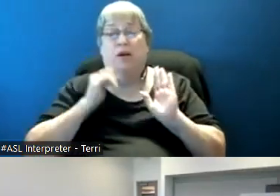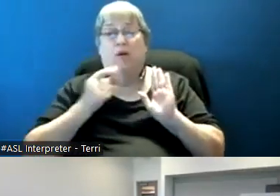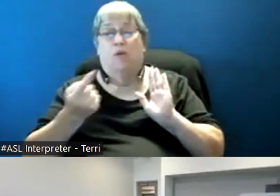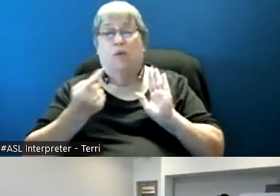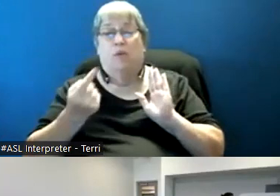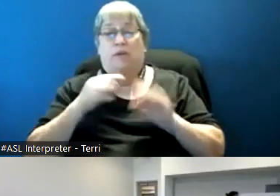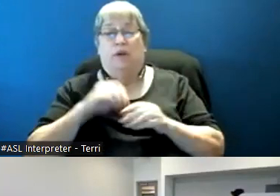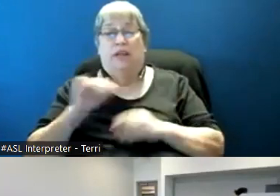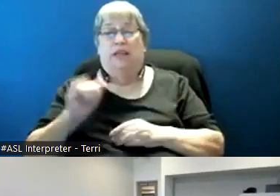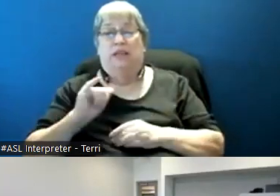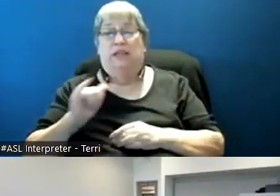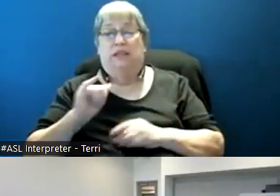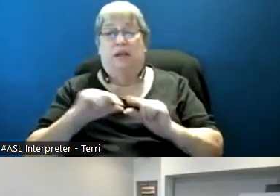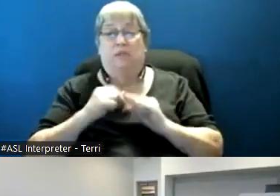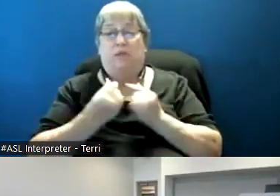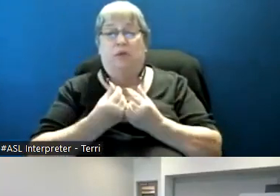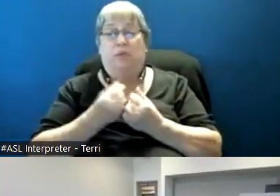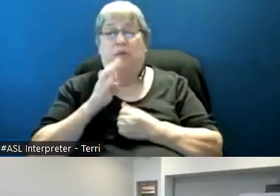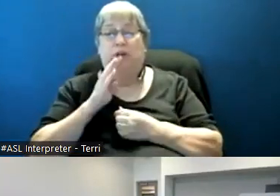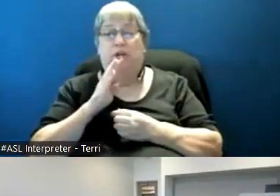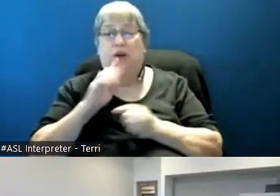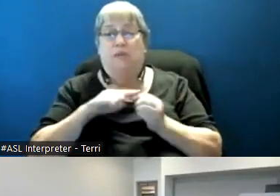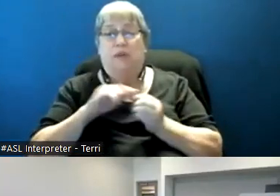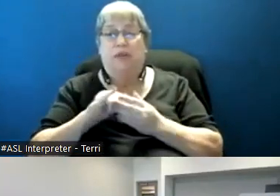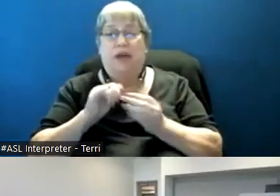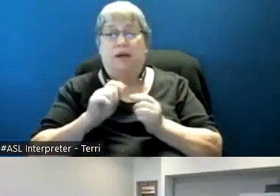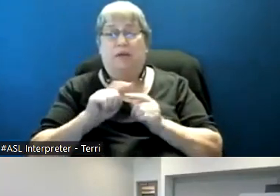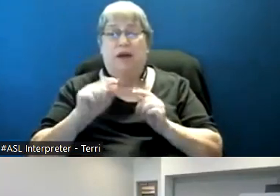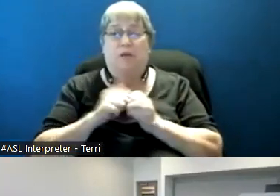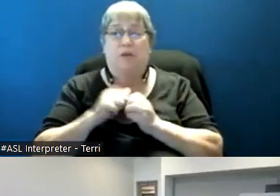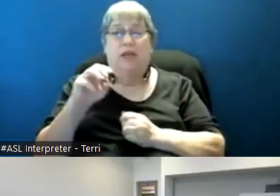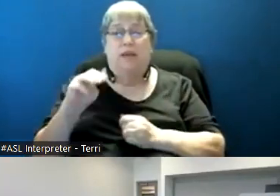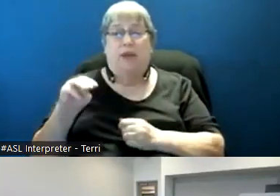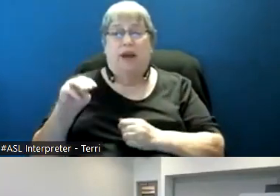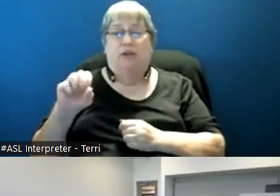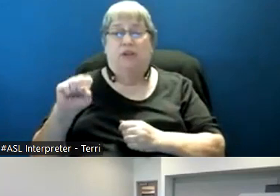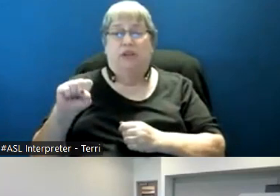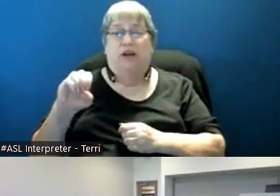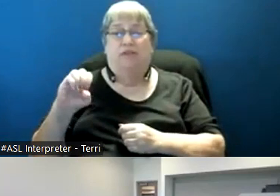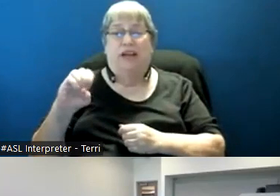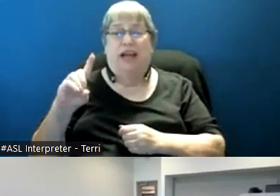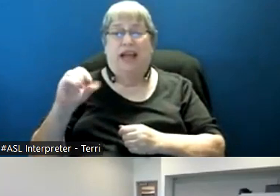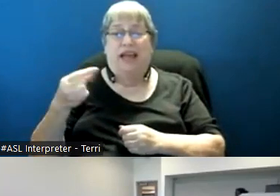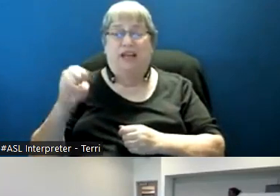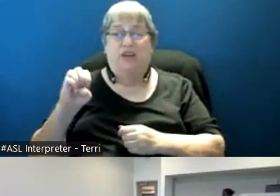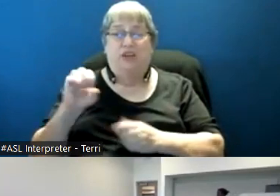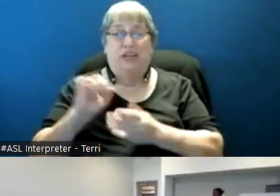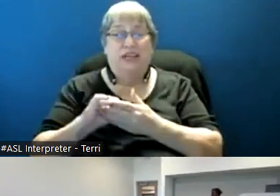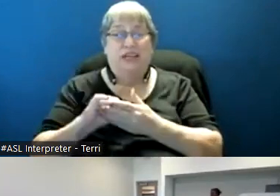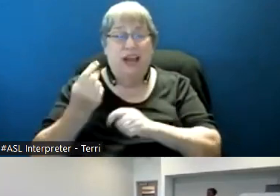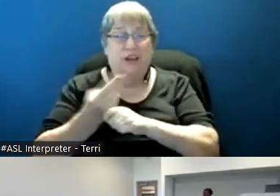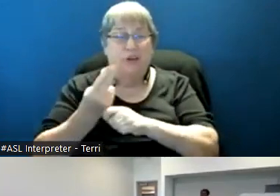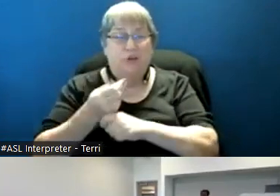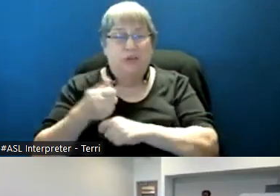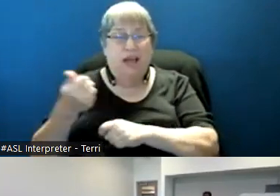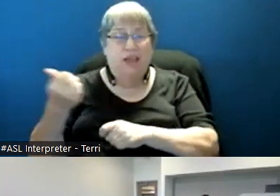same group and we talked a little bit about that. With Microsoft Edge, does it also translate into other languages? Yeah, I think it